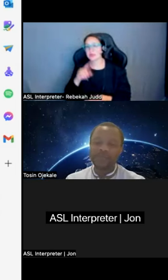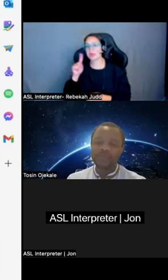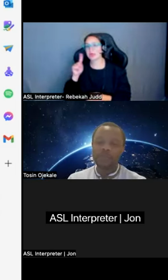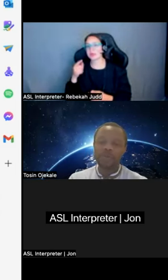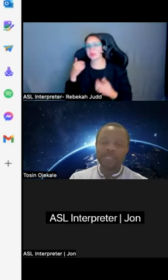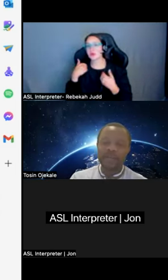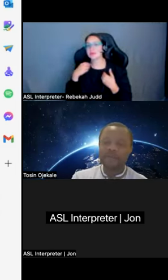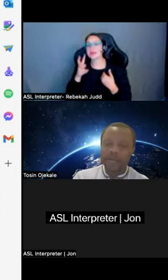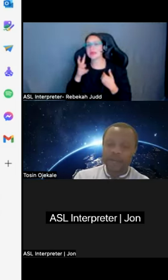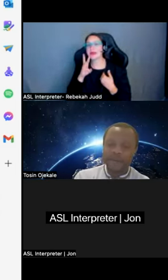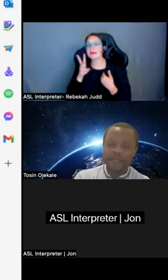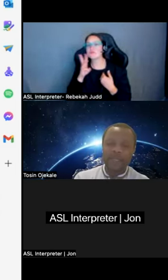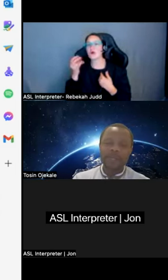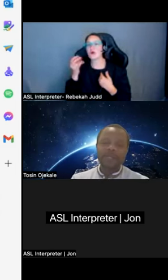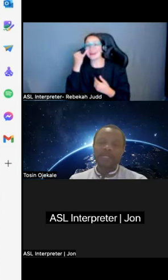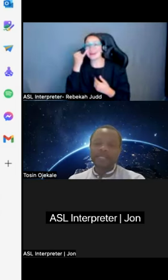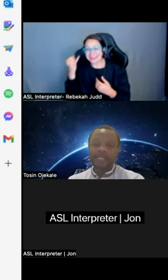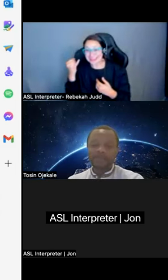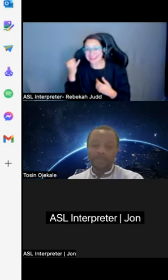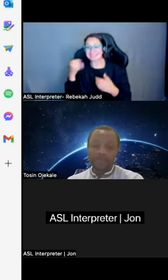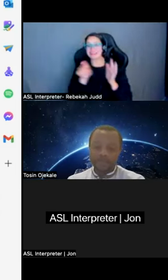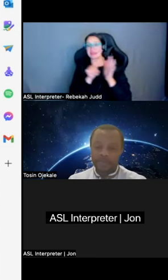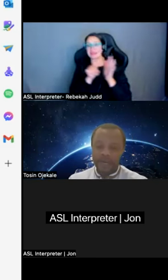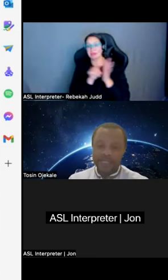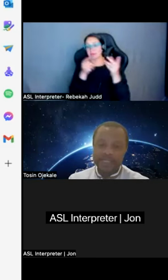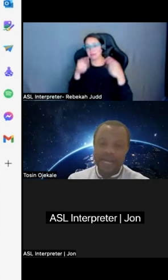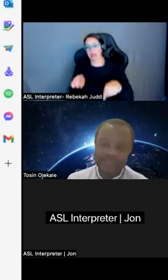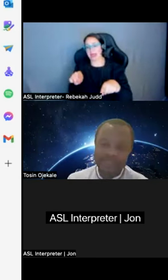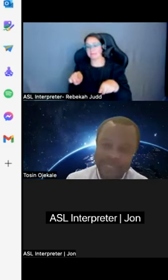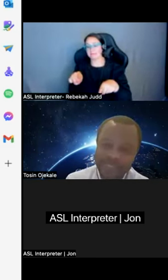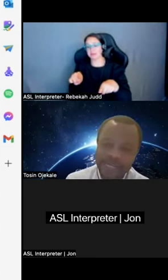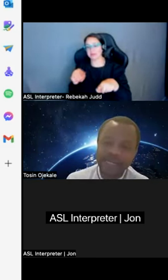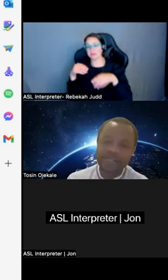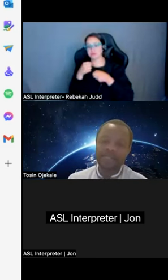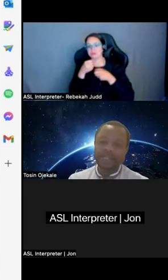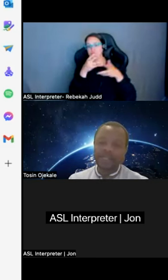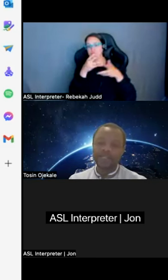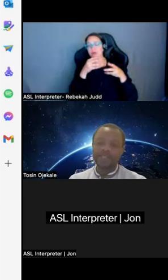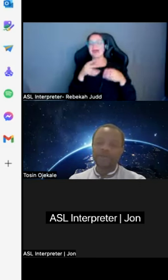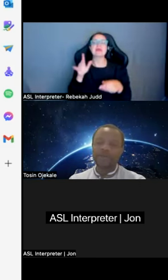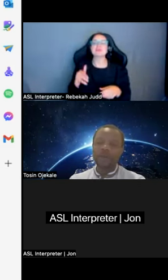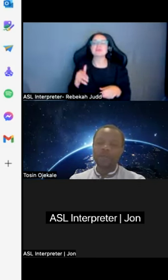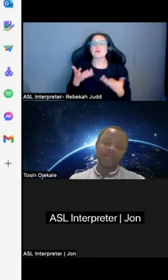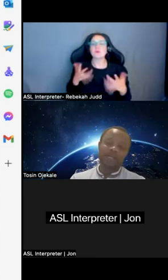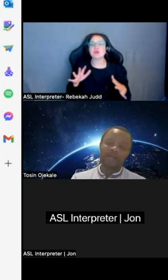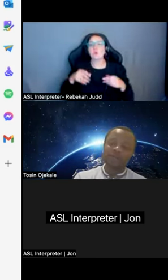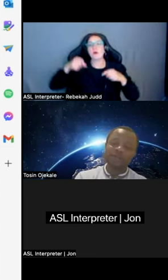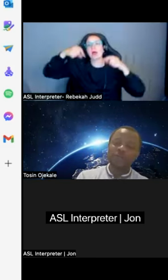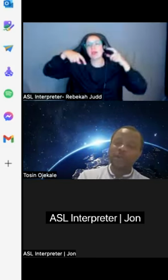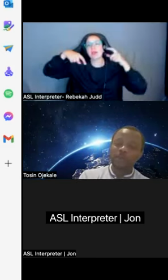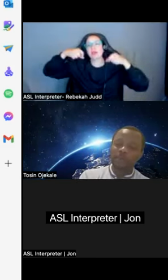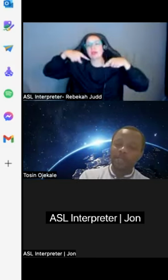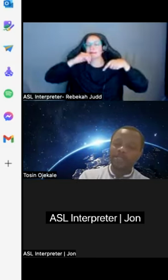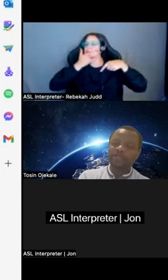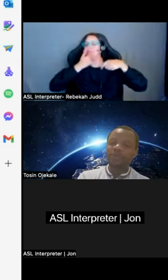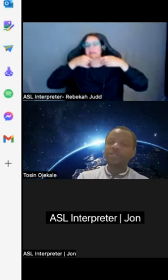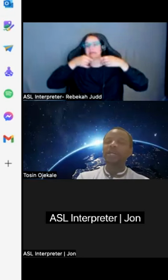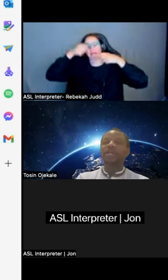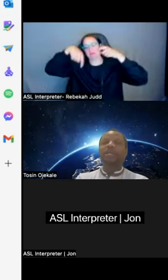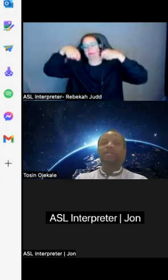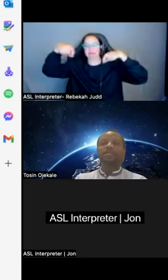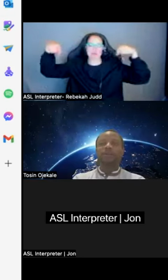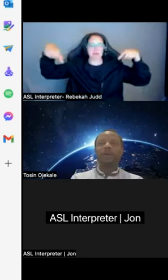activated to suppress a fire. This prevents accidental leakage of water onto equipment